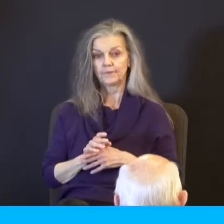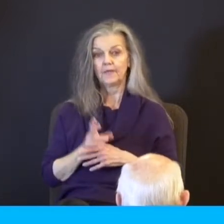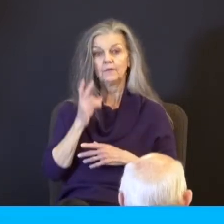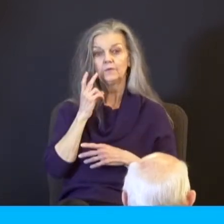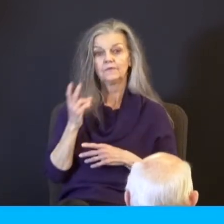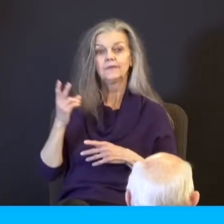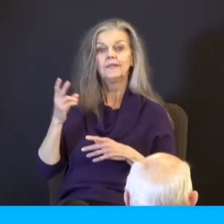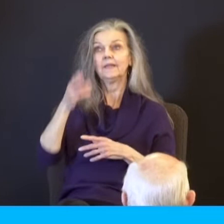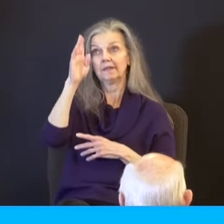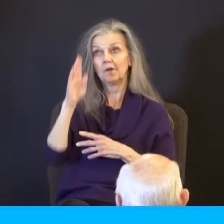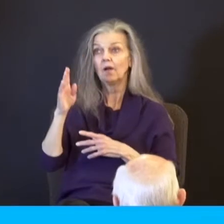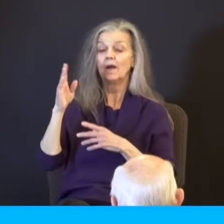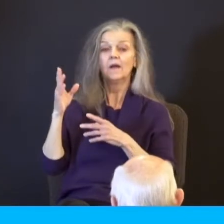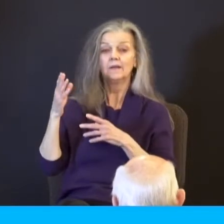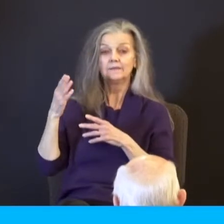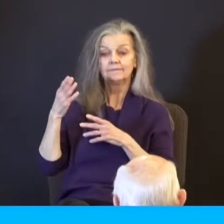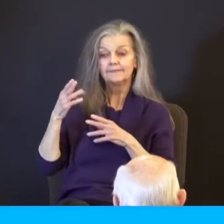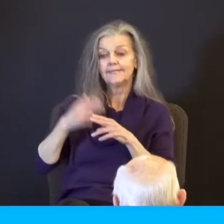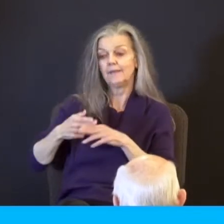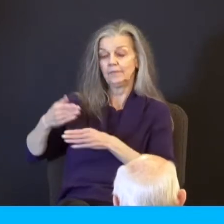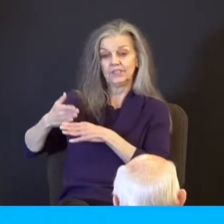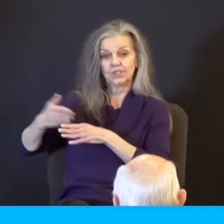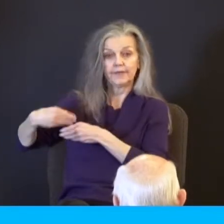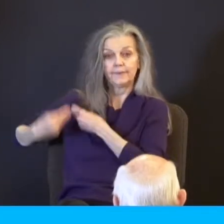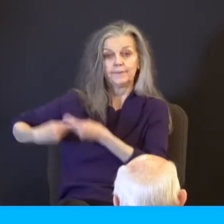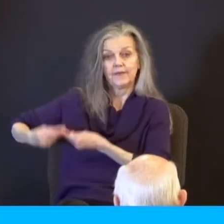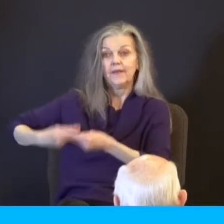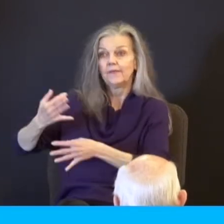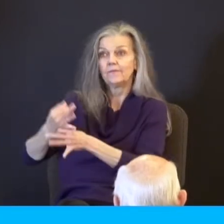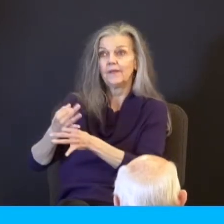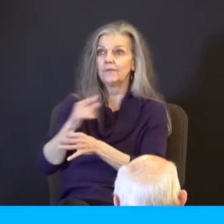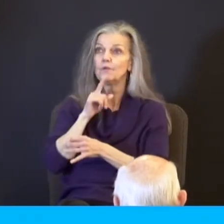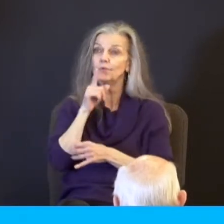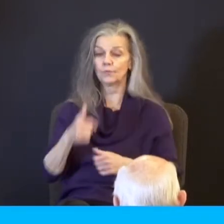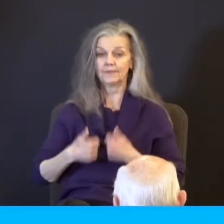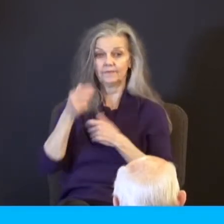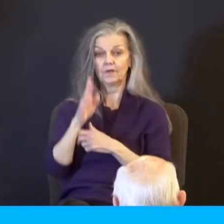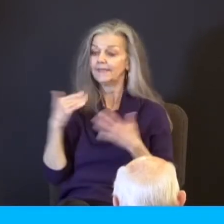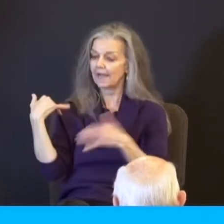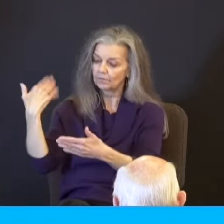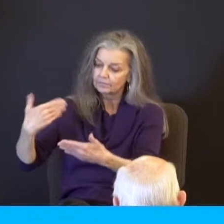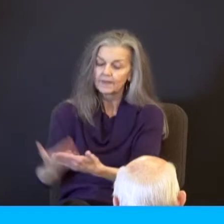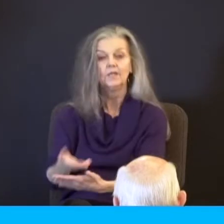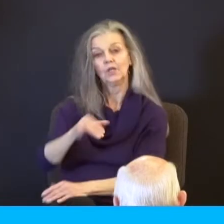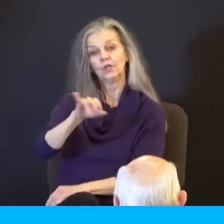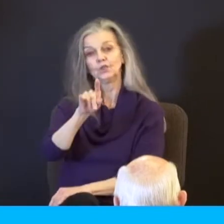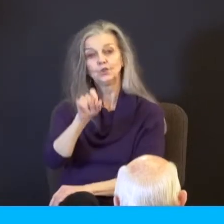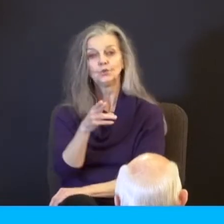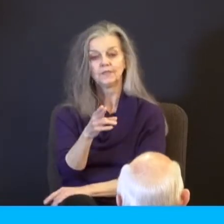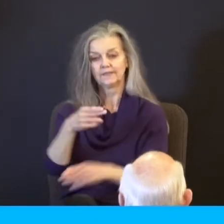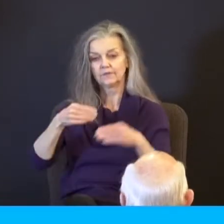passing down from father to son, the faith in the true and living God. Now we get to Judah. Judah, the guy who sold his brother into